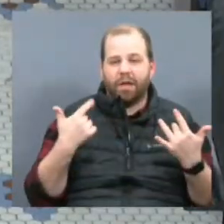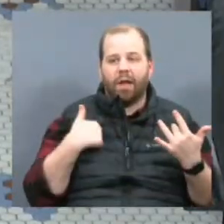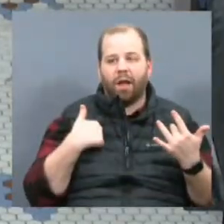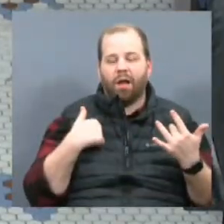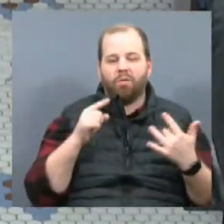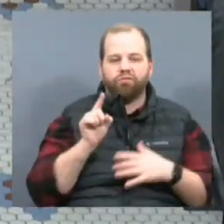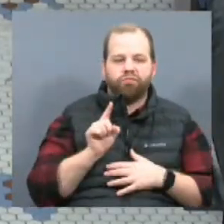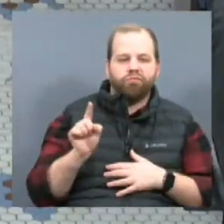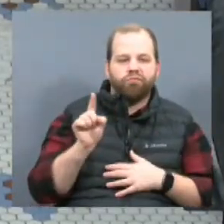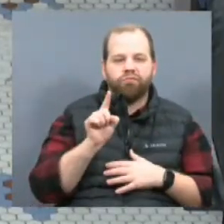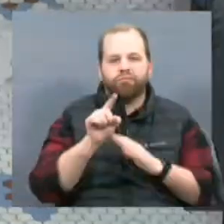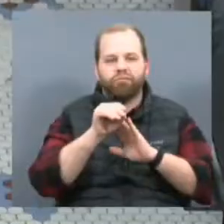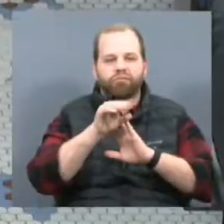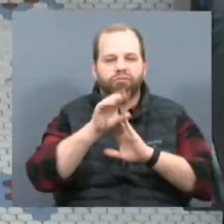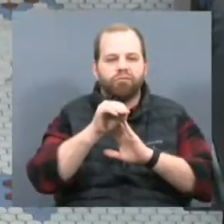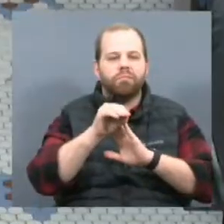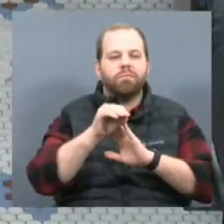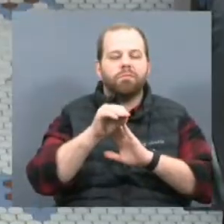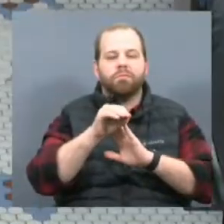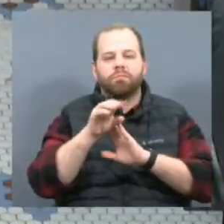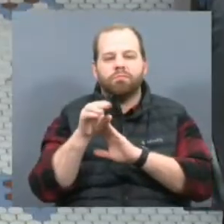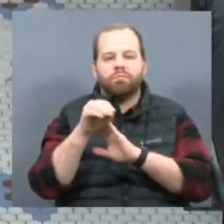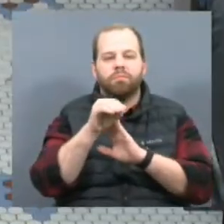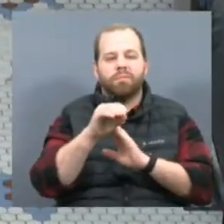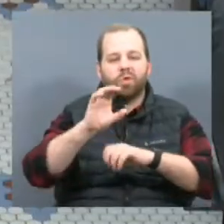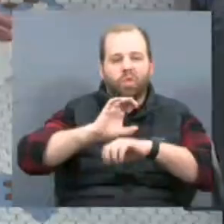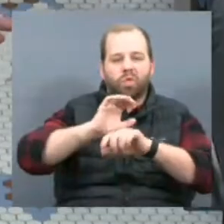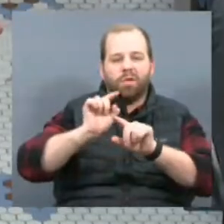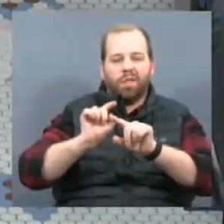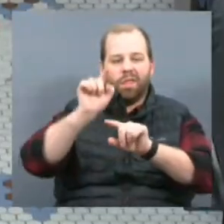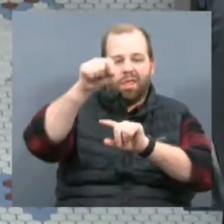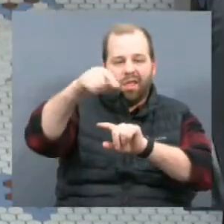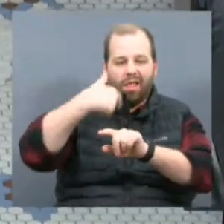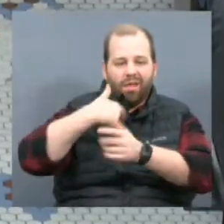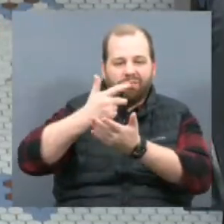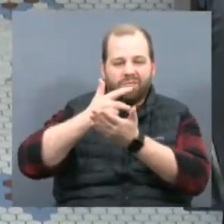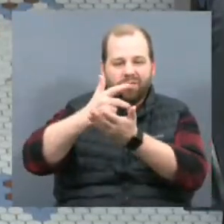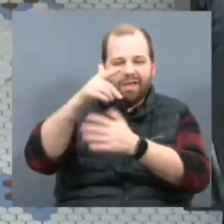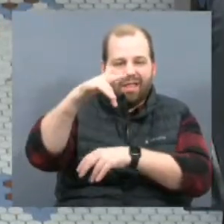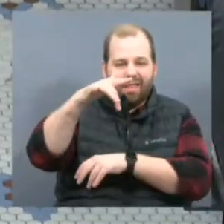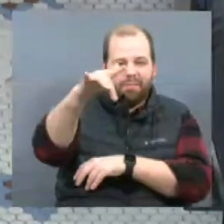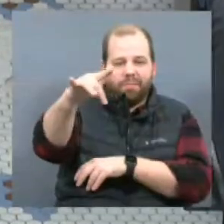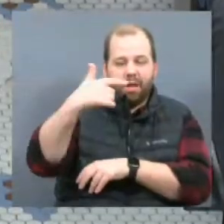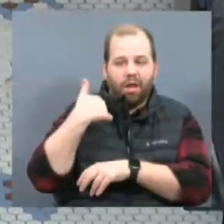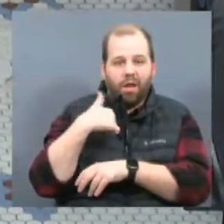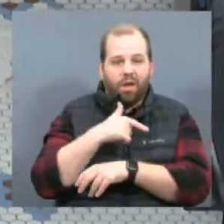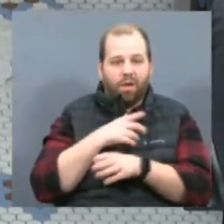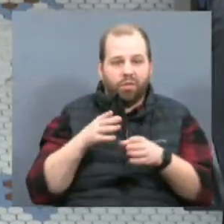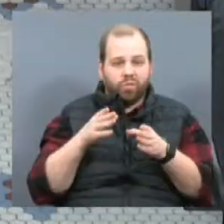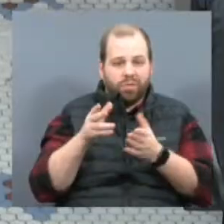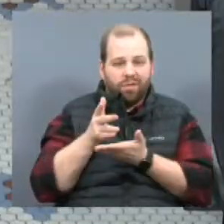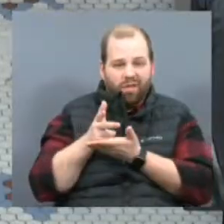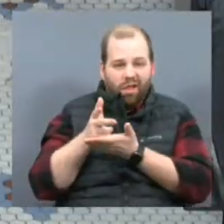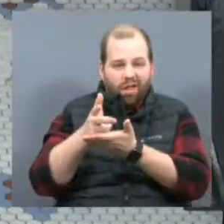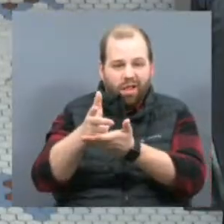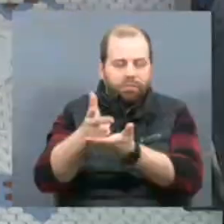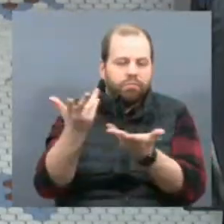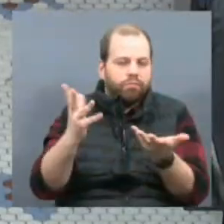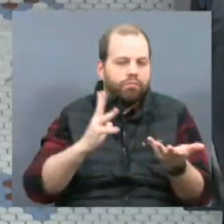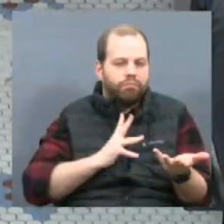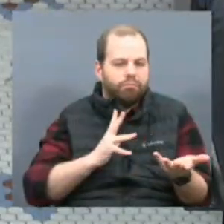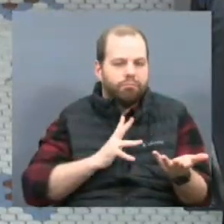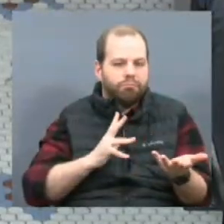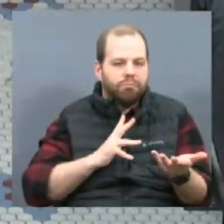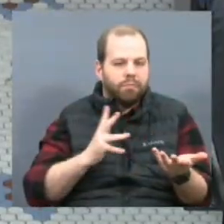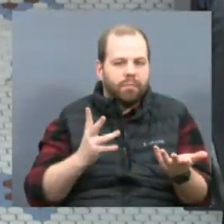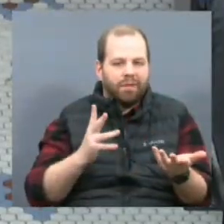empty parking lot on the other side of the church while our streets are full of cars, which we don't care. It's 4